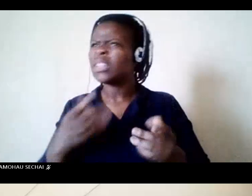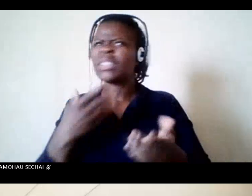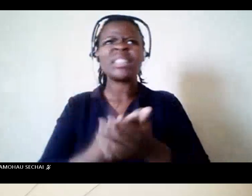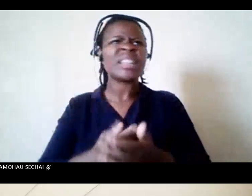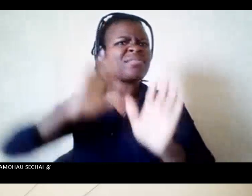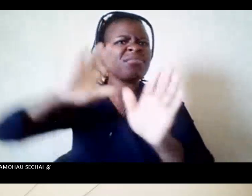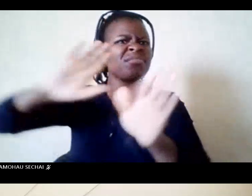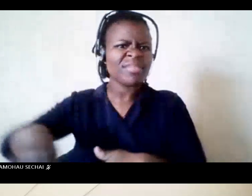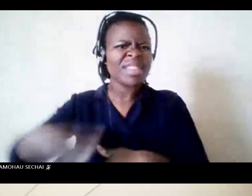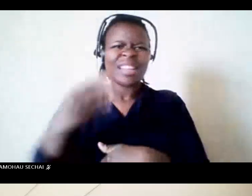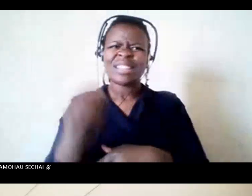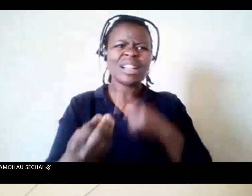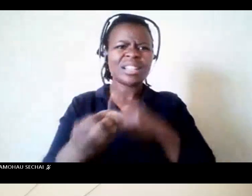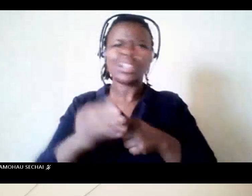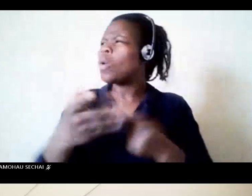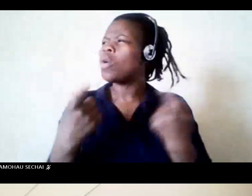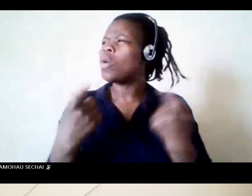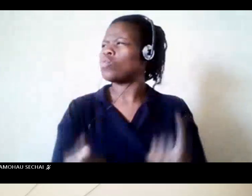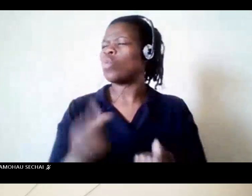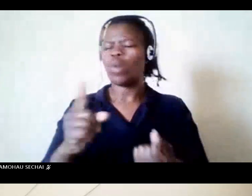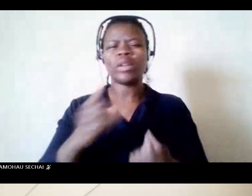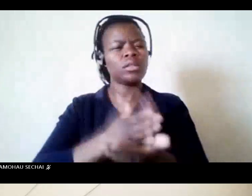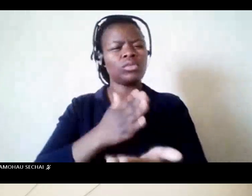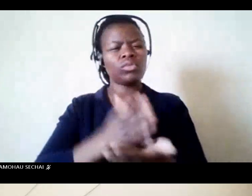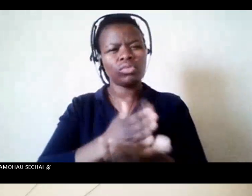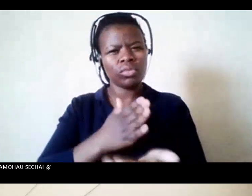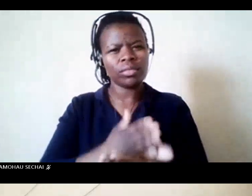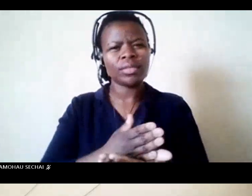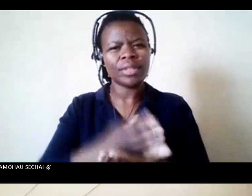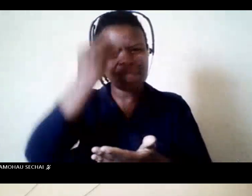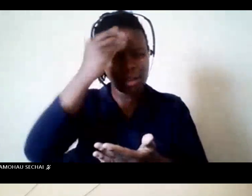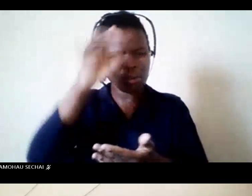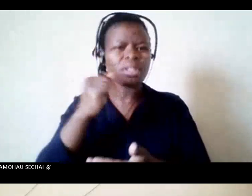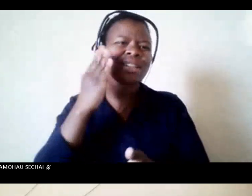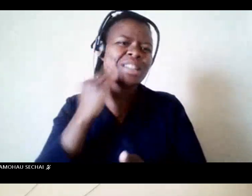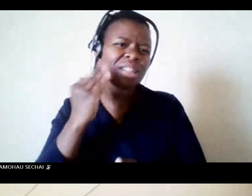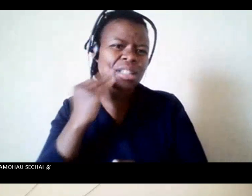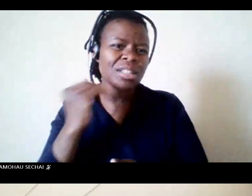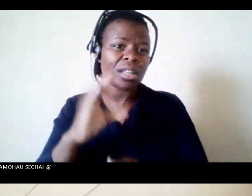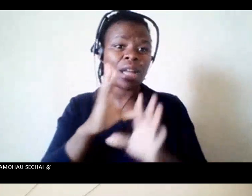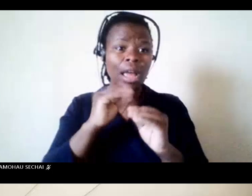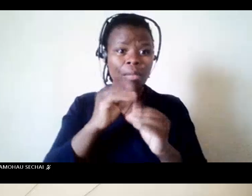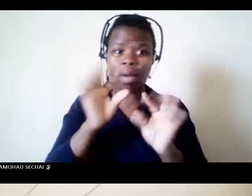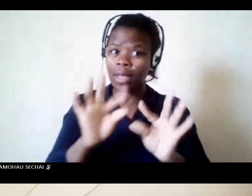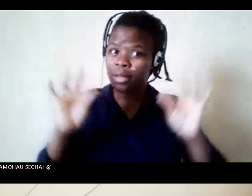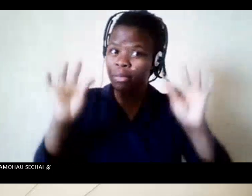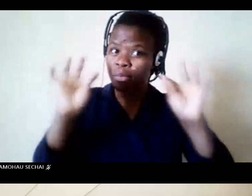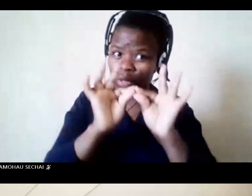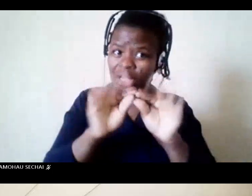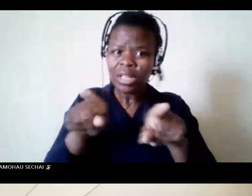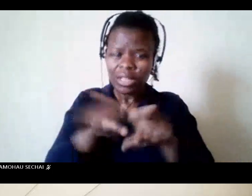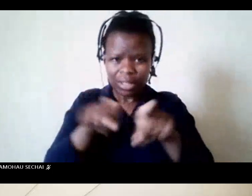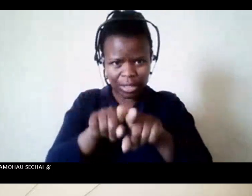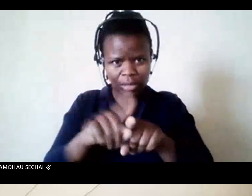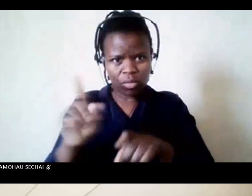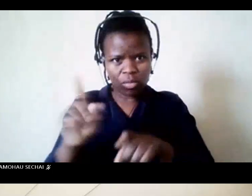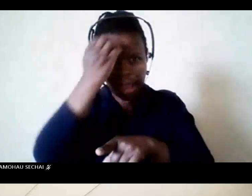things. So it's what Chantal is saying is very, very important to and. I mean, I don't know how